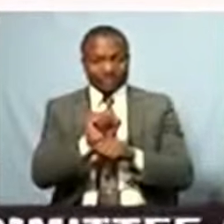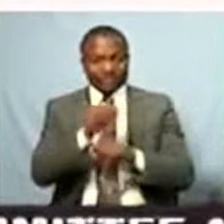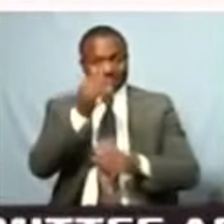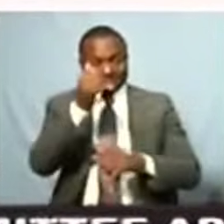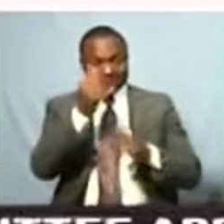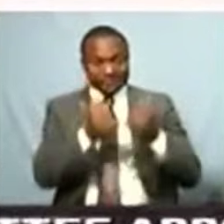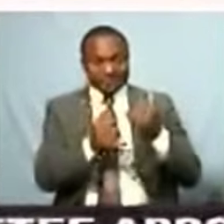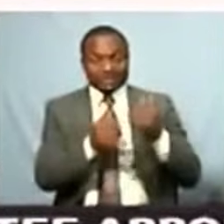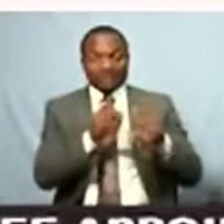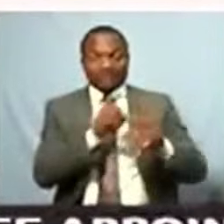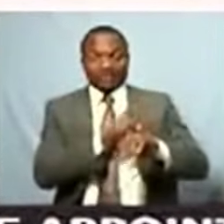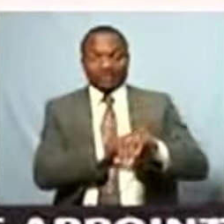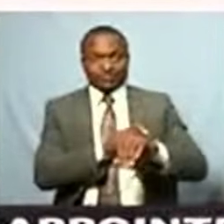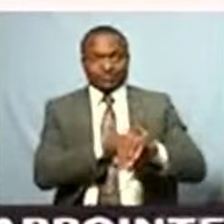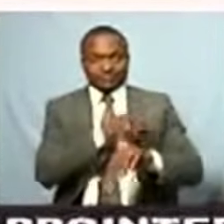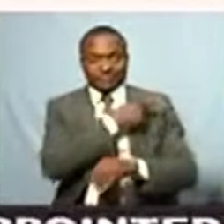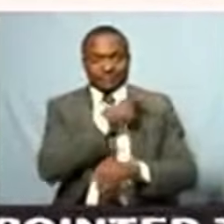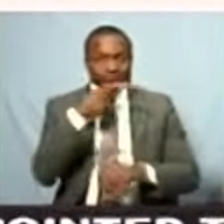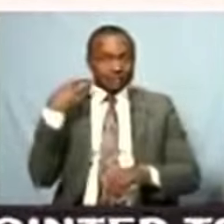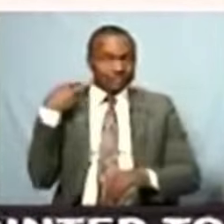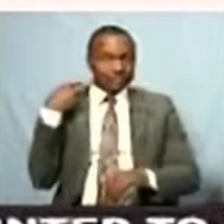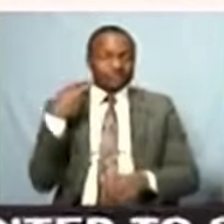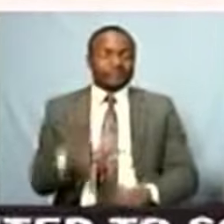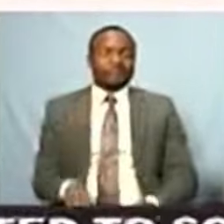of parliament.